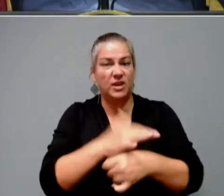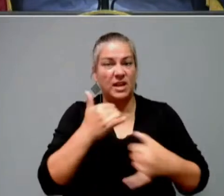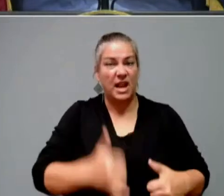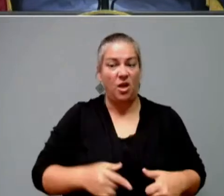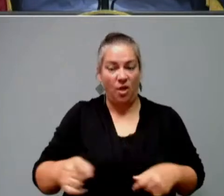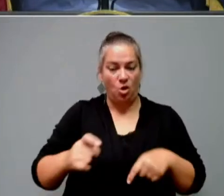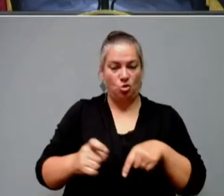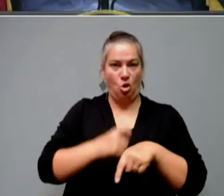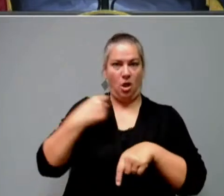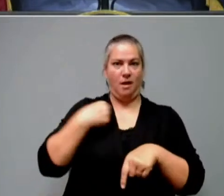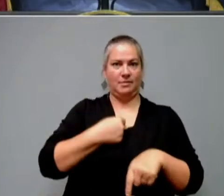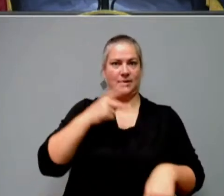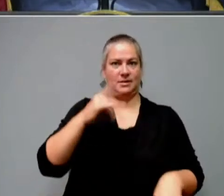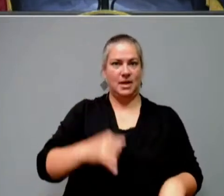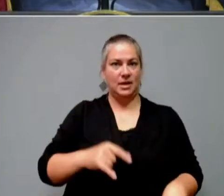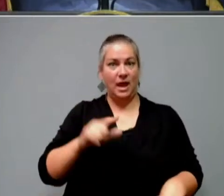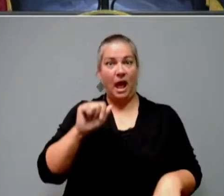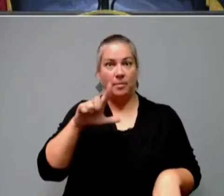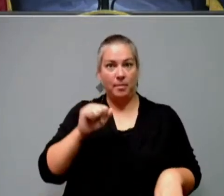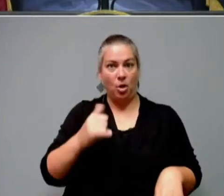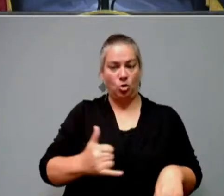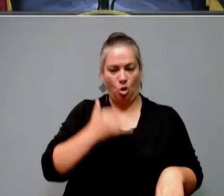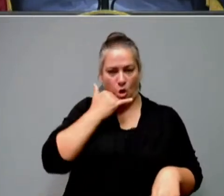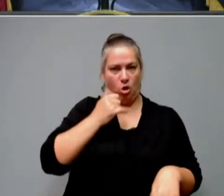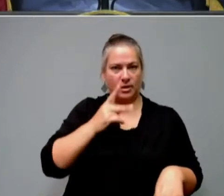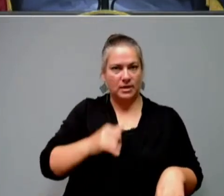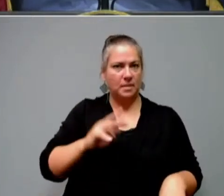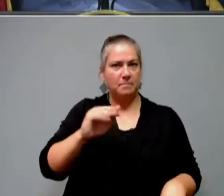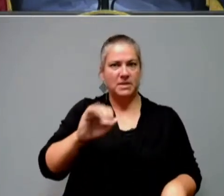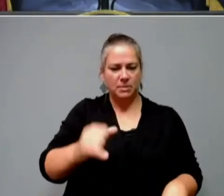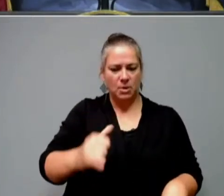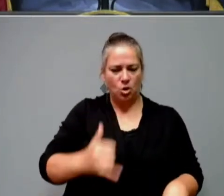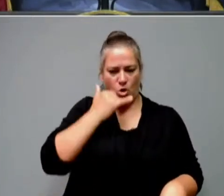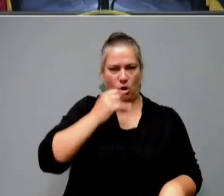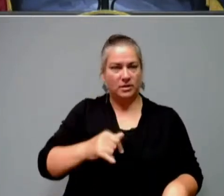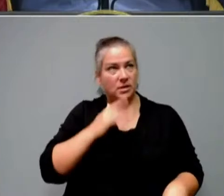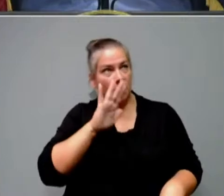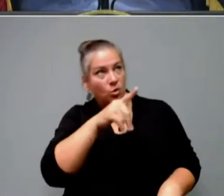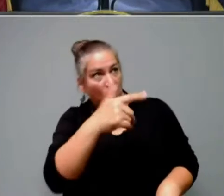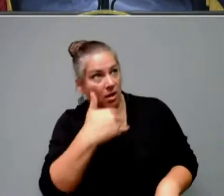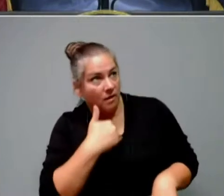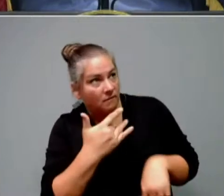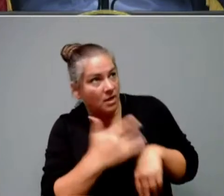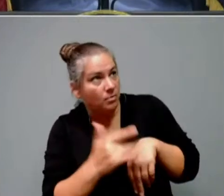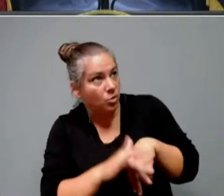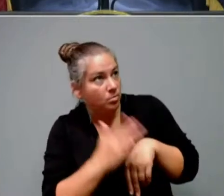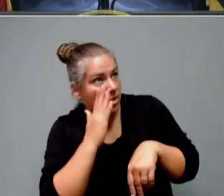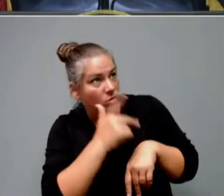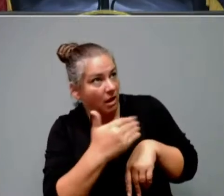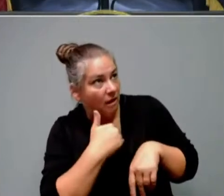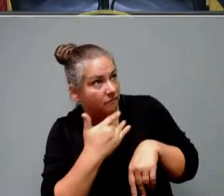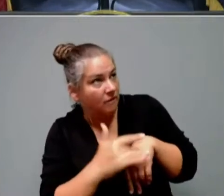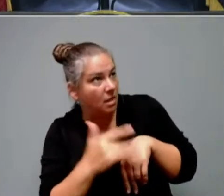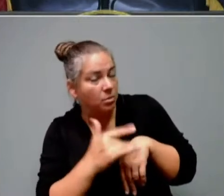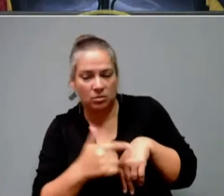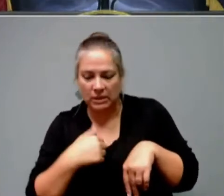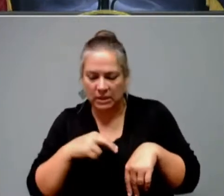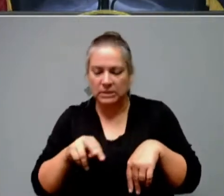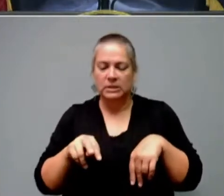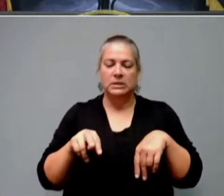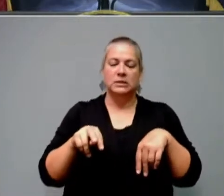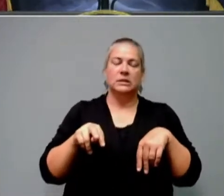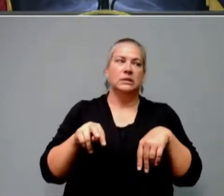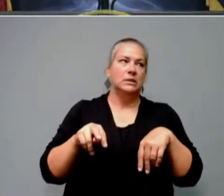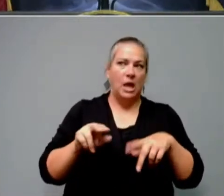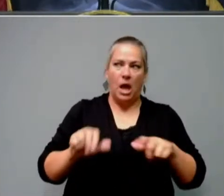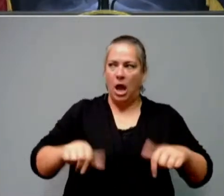like Alabama and Mississippi, I think, are the ones that I was told about. We're also getting reports from other